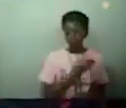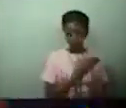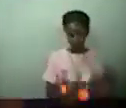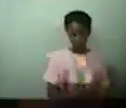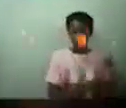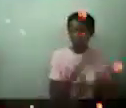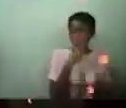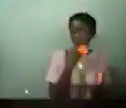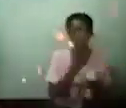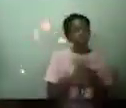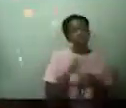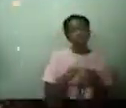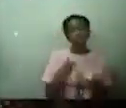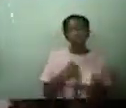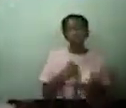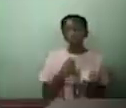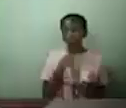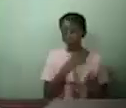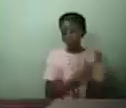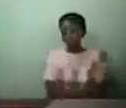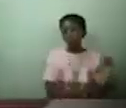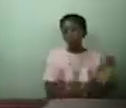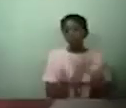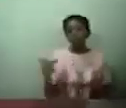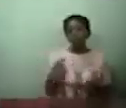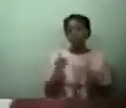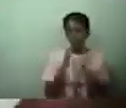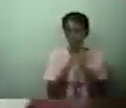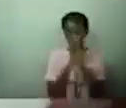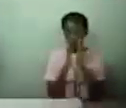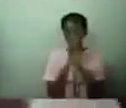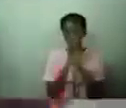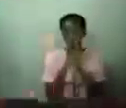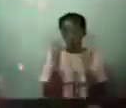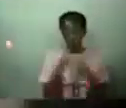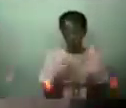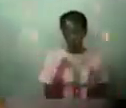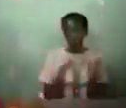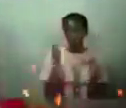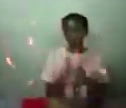In the name of Jesus.